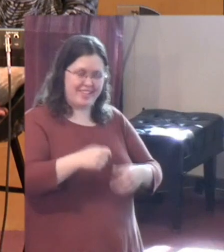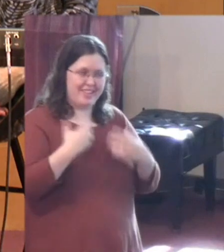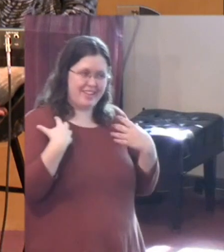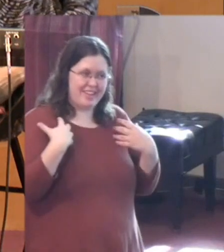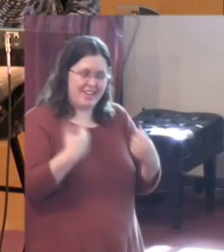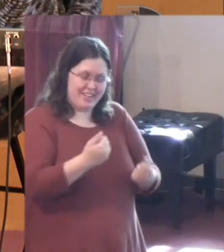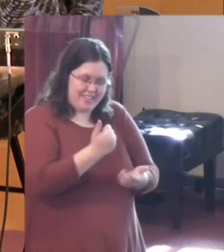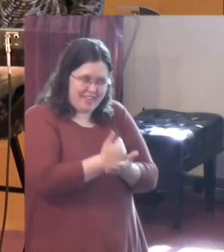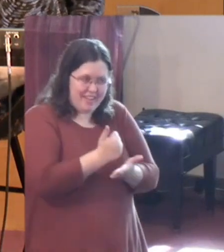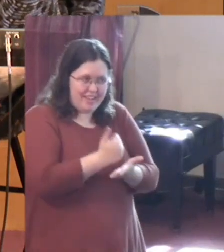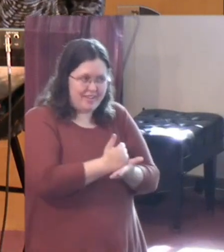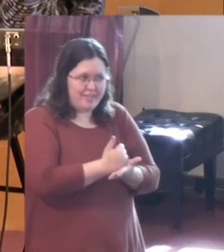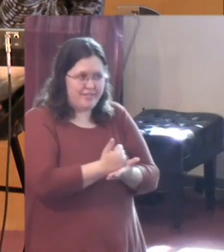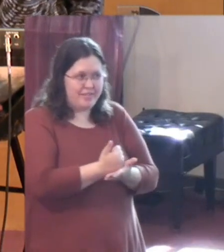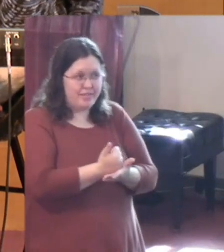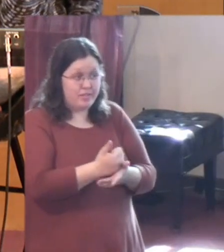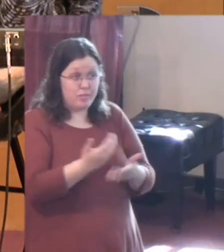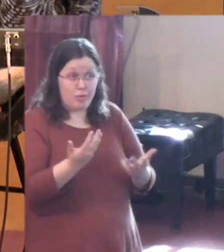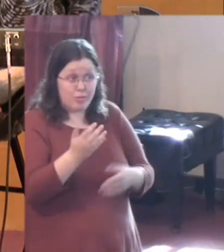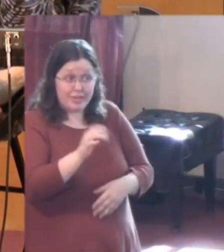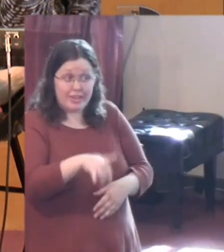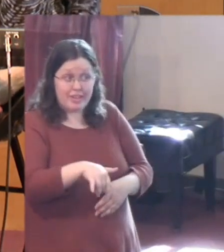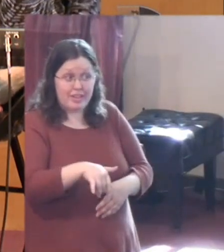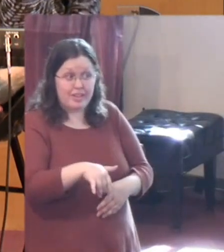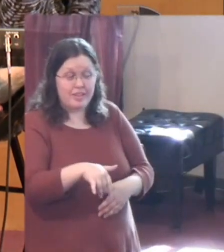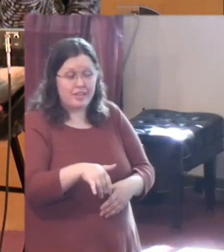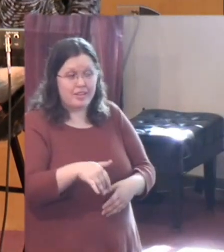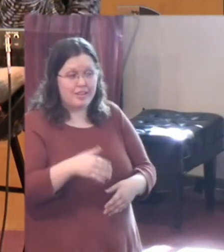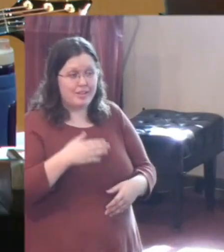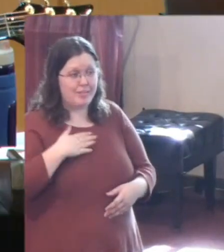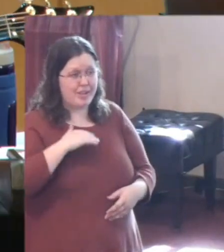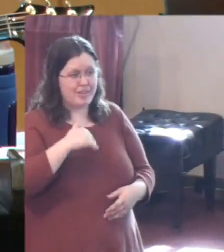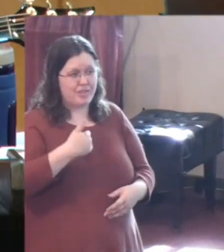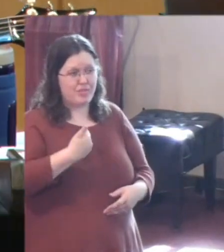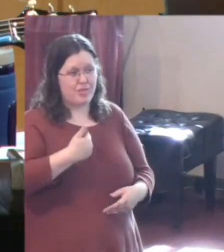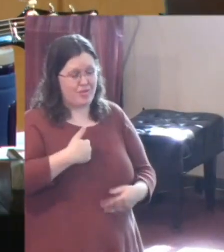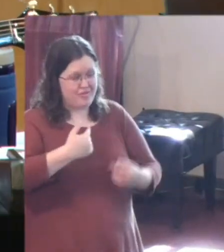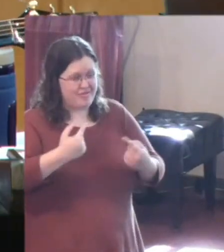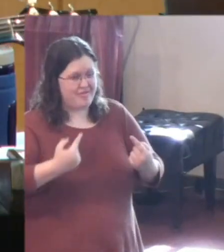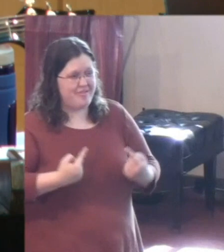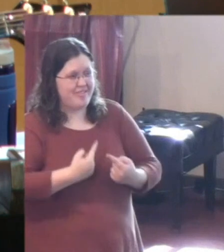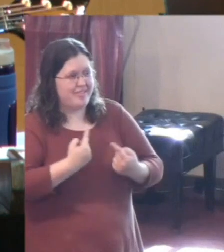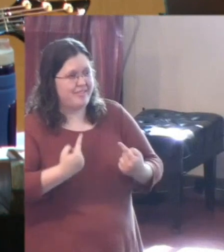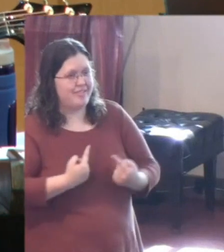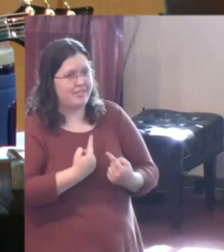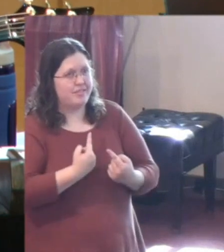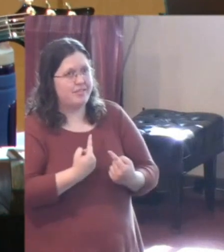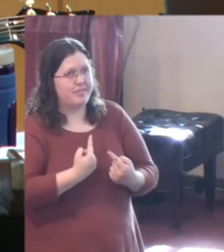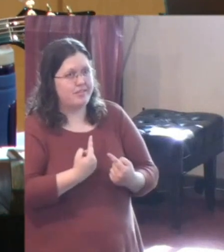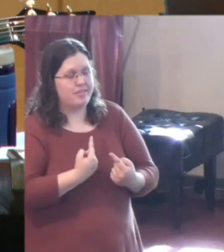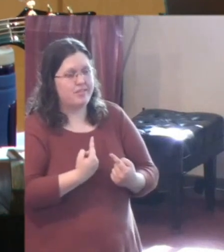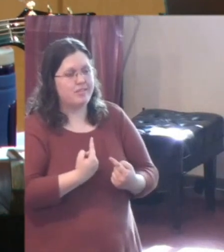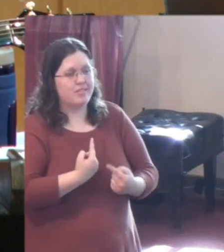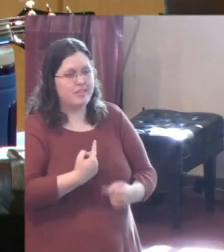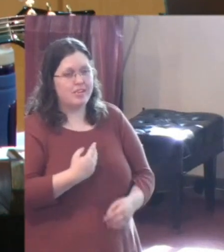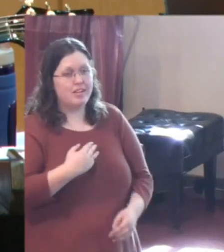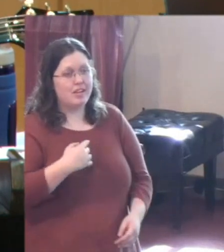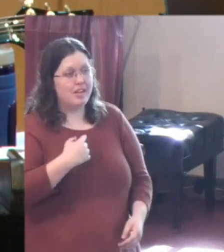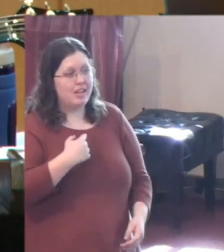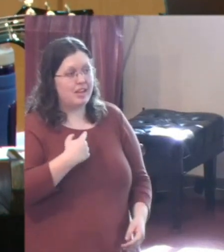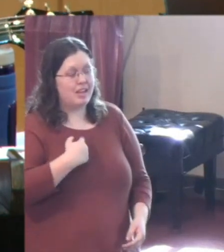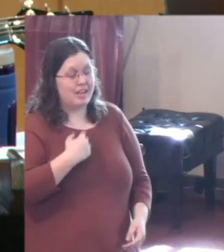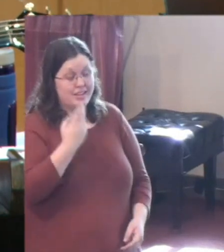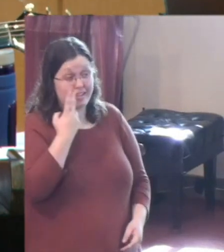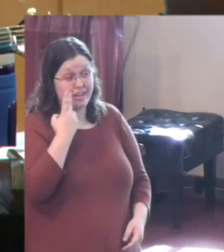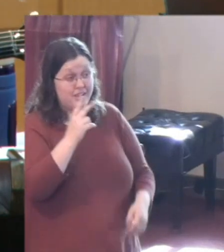healing. And that was the wounds of my soul. And I got my first glimpse of that when I